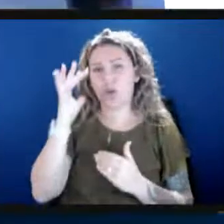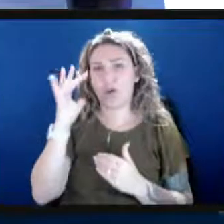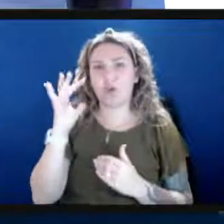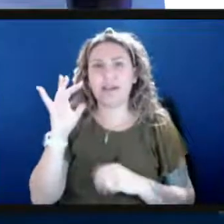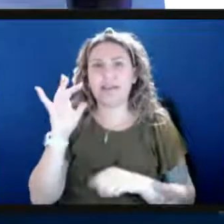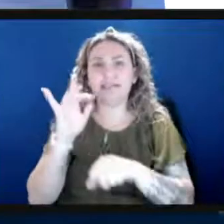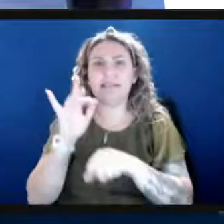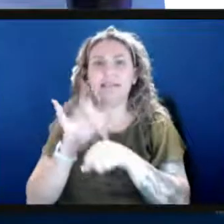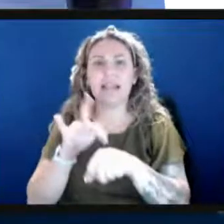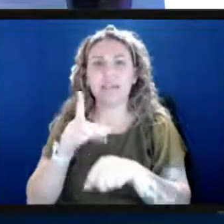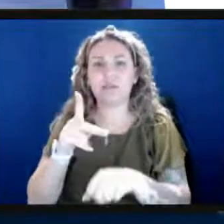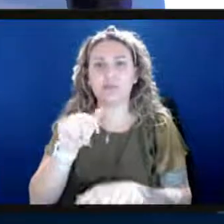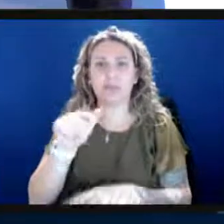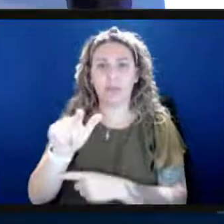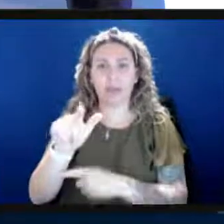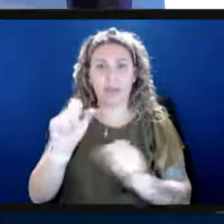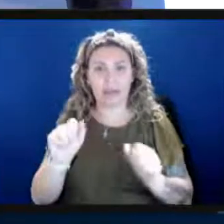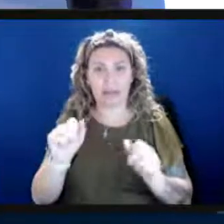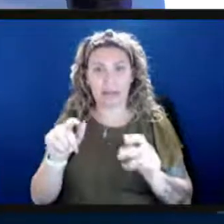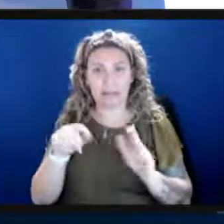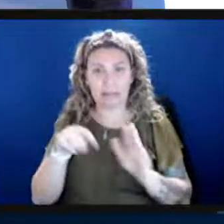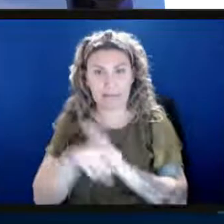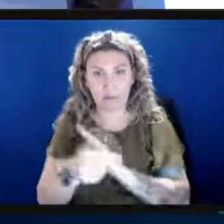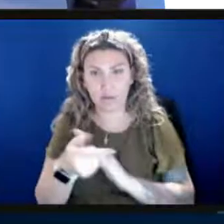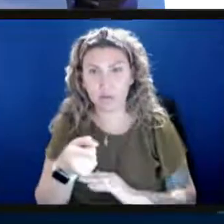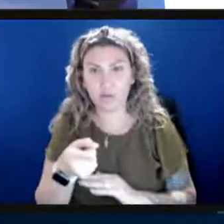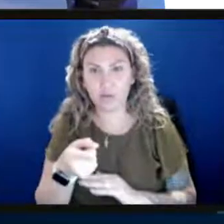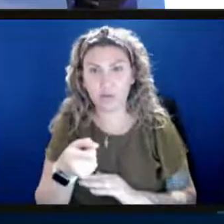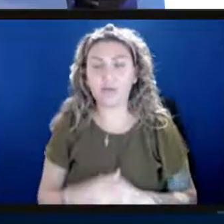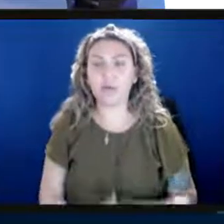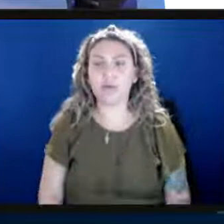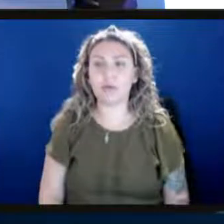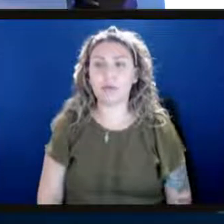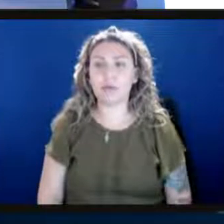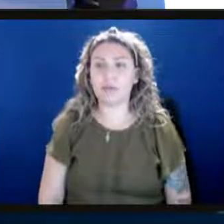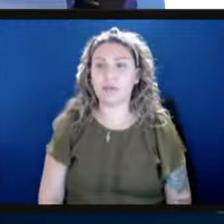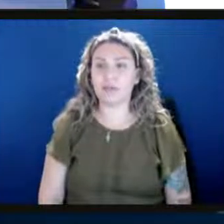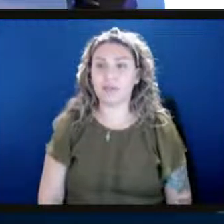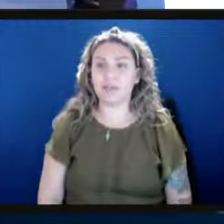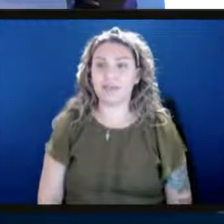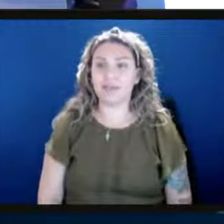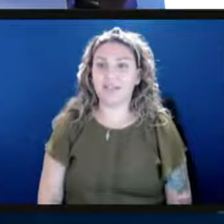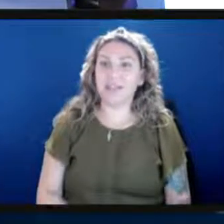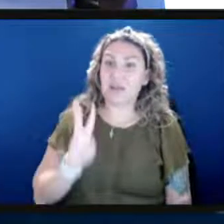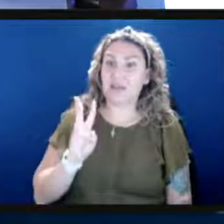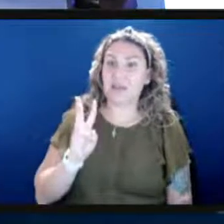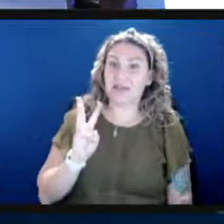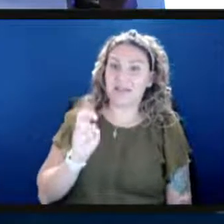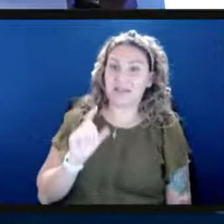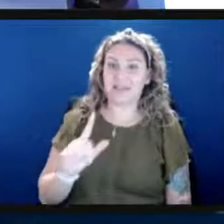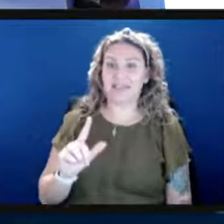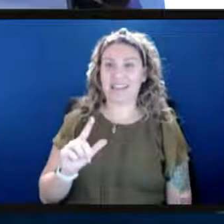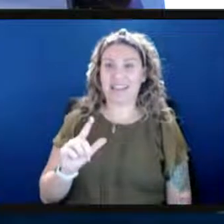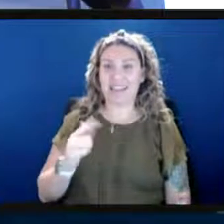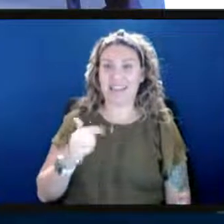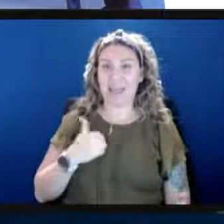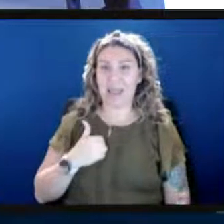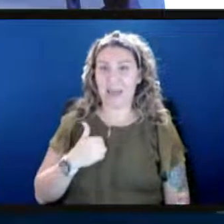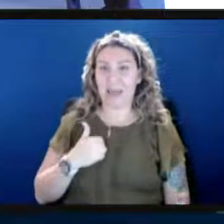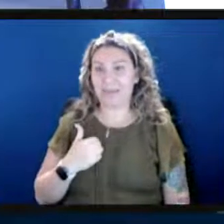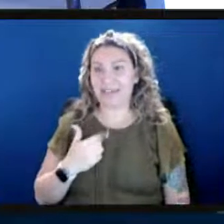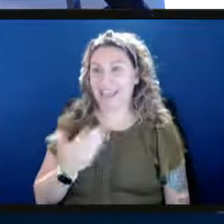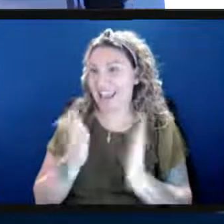can kill you. Well, I'm going to go with the law enforcement